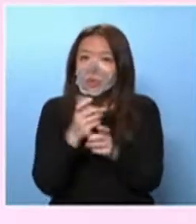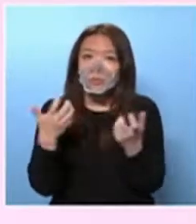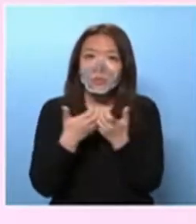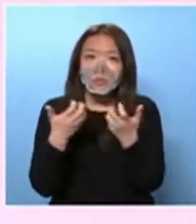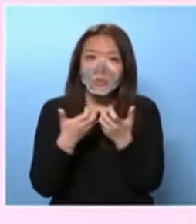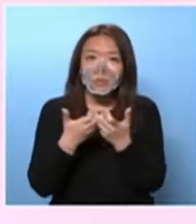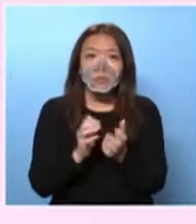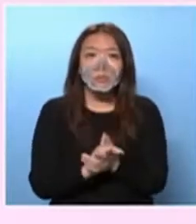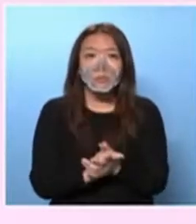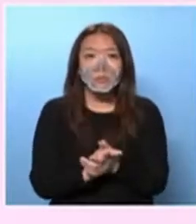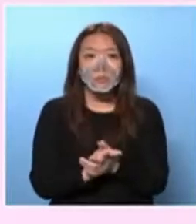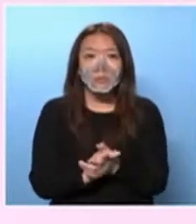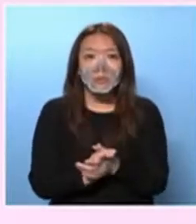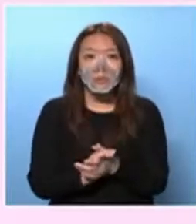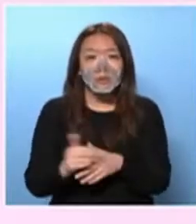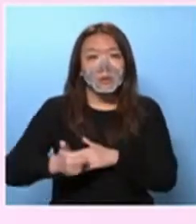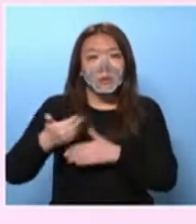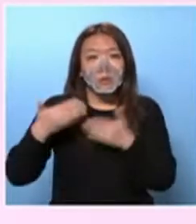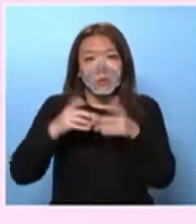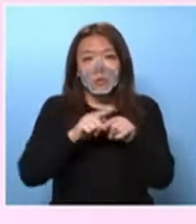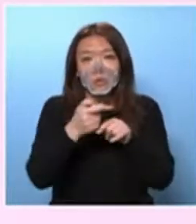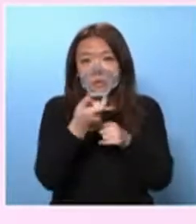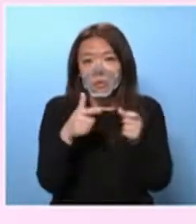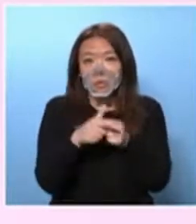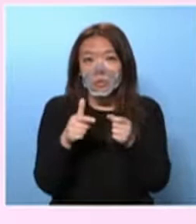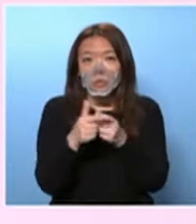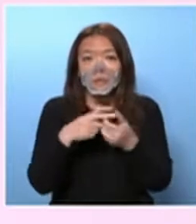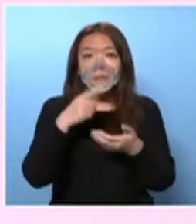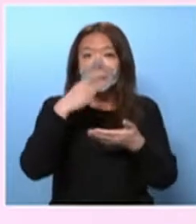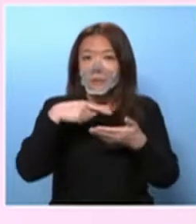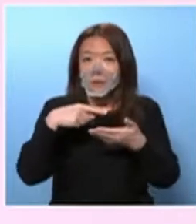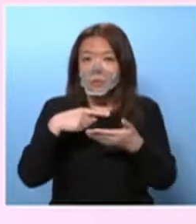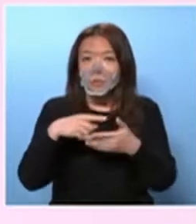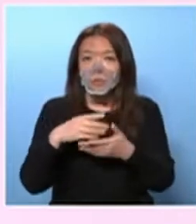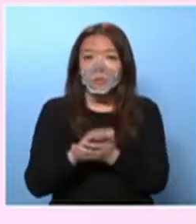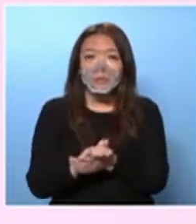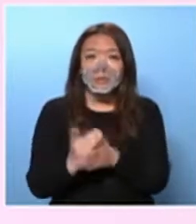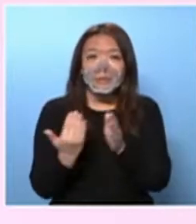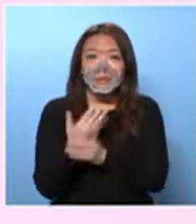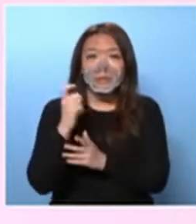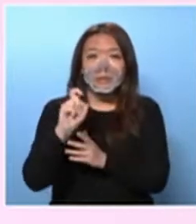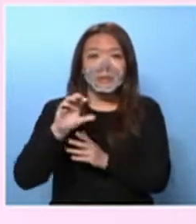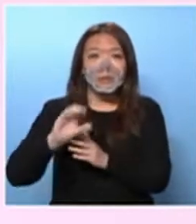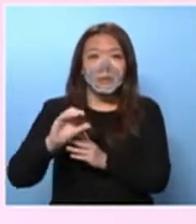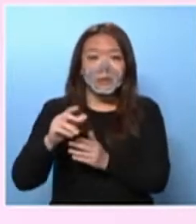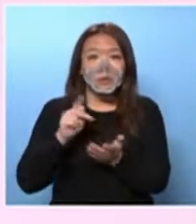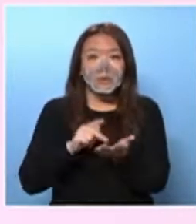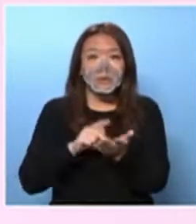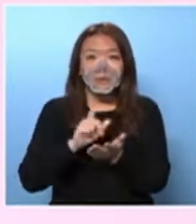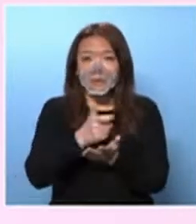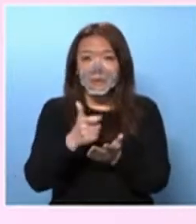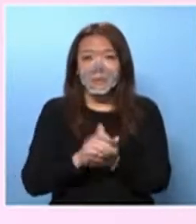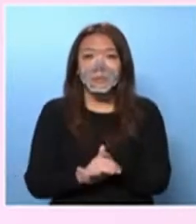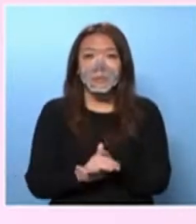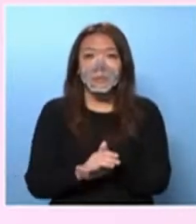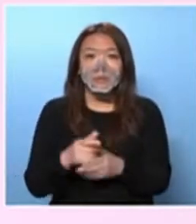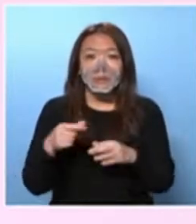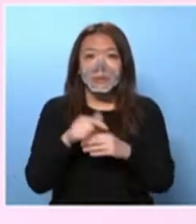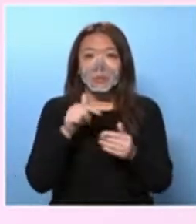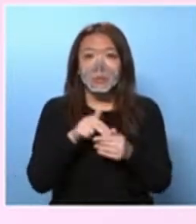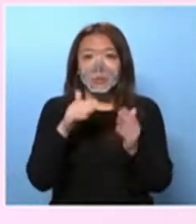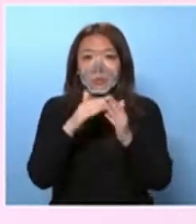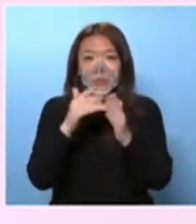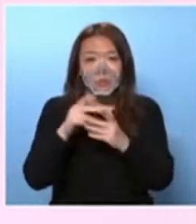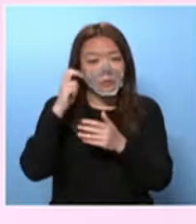million Hong Kong dollars to SMEs using various kinds of commercial data during the study and pilot launch stages of